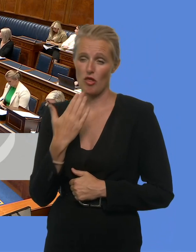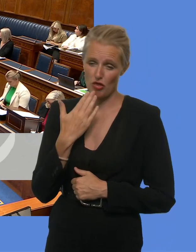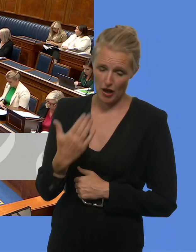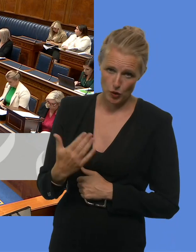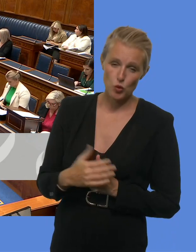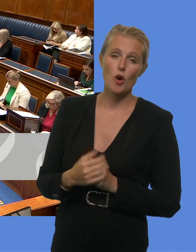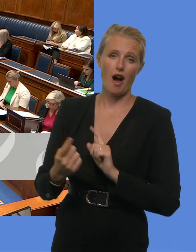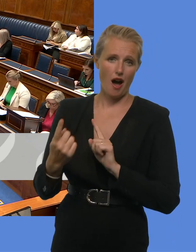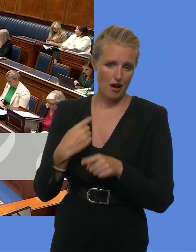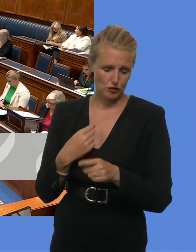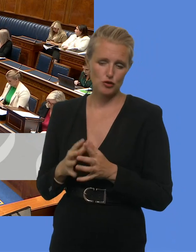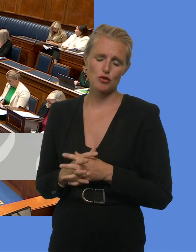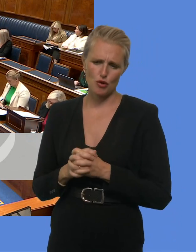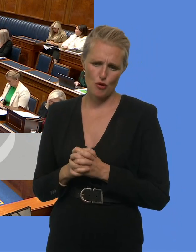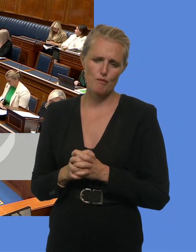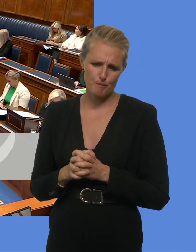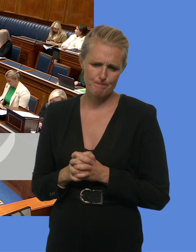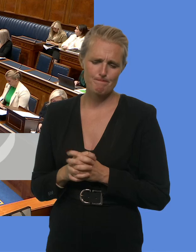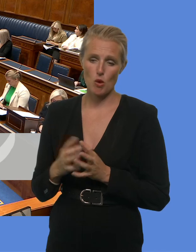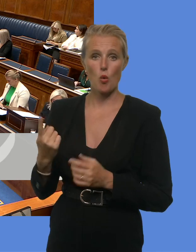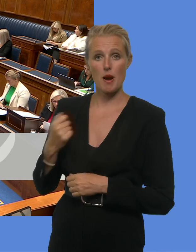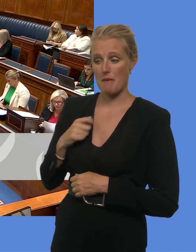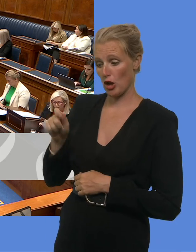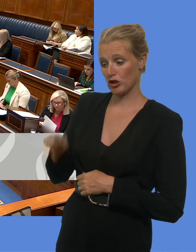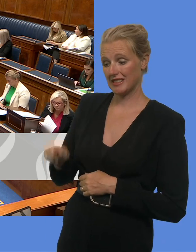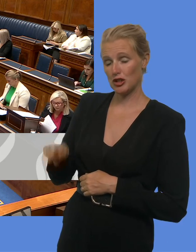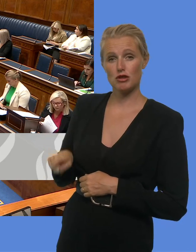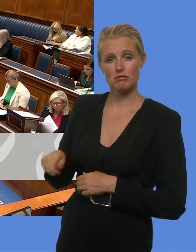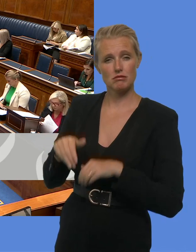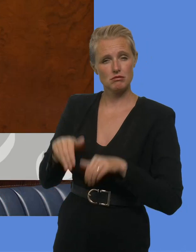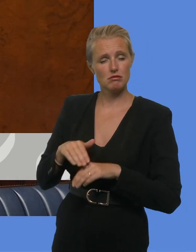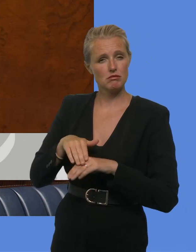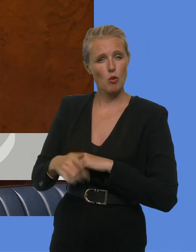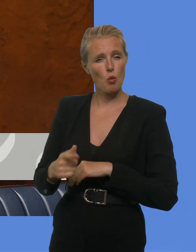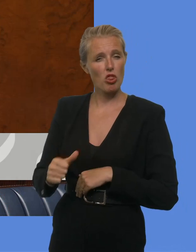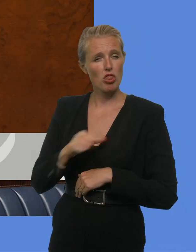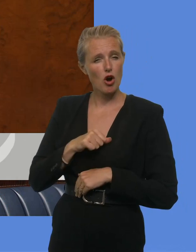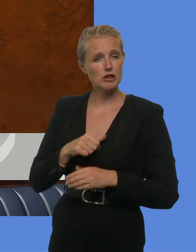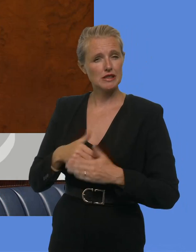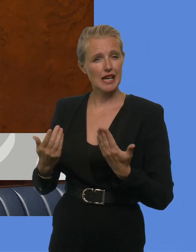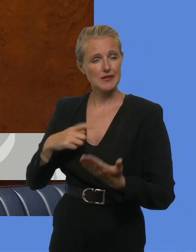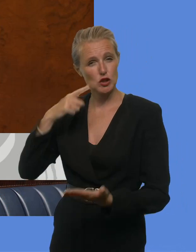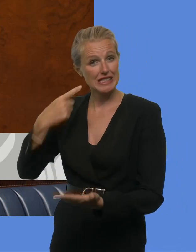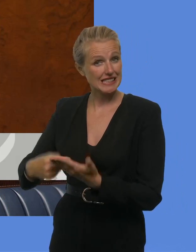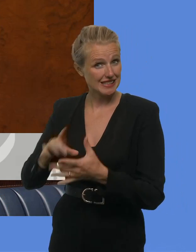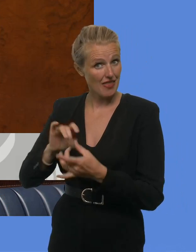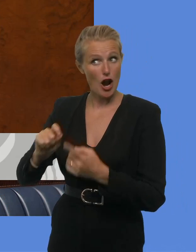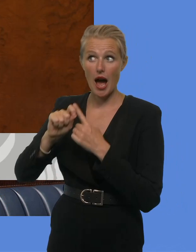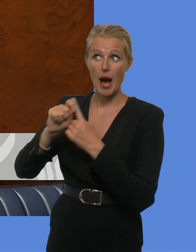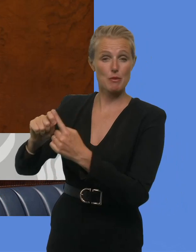Minister, for your answer. One of my constituents has been waiting over 1,000 days now on a decision on their